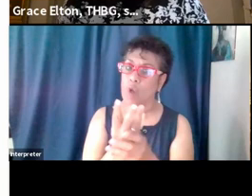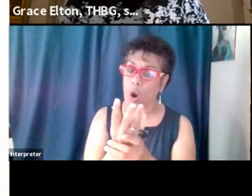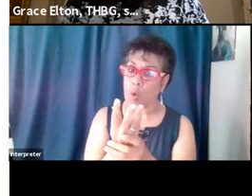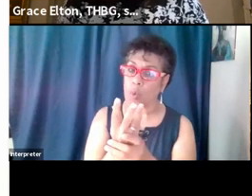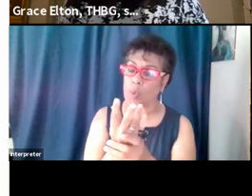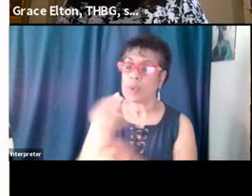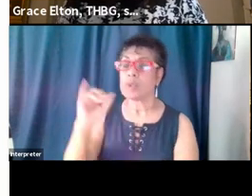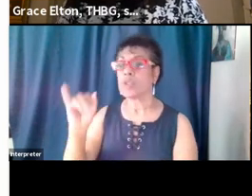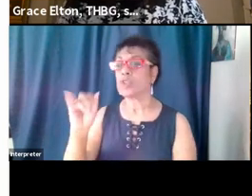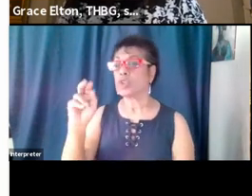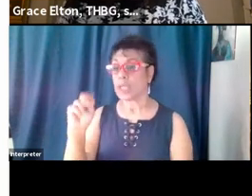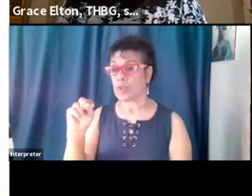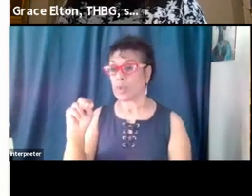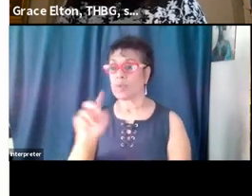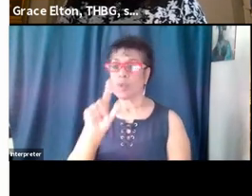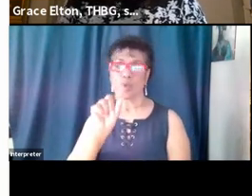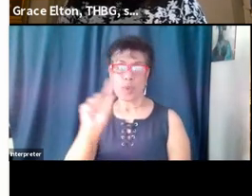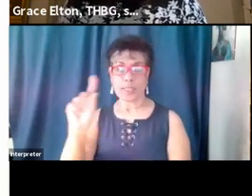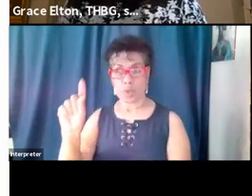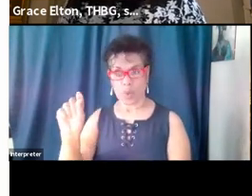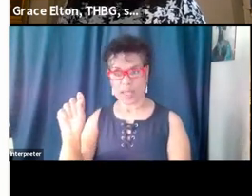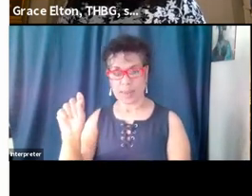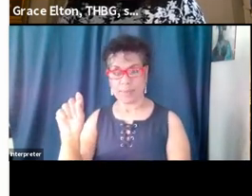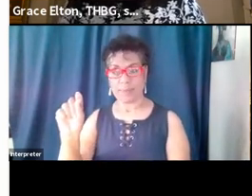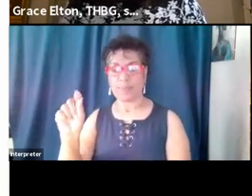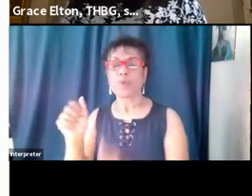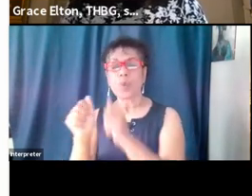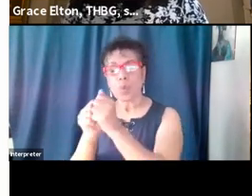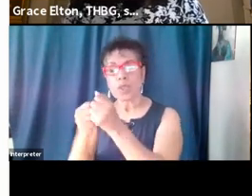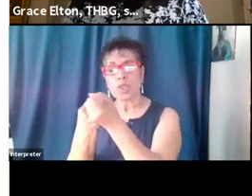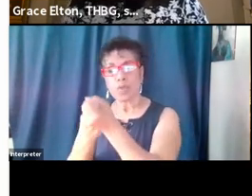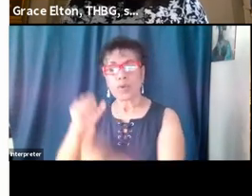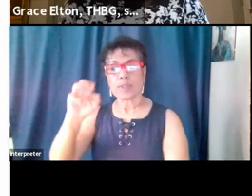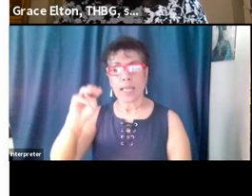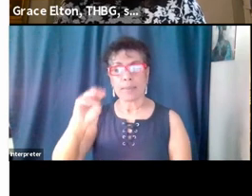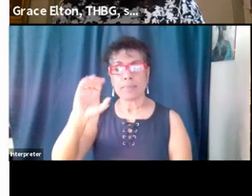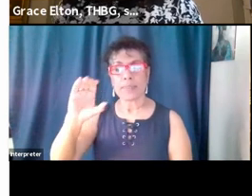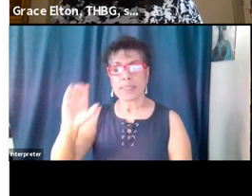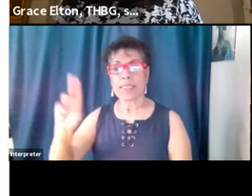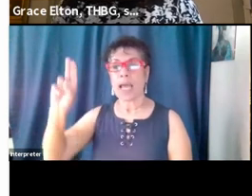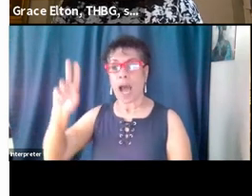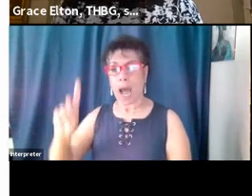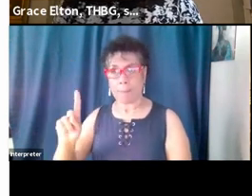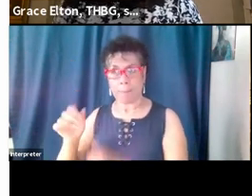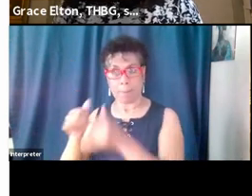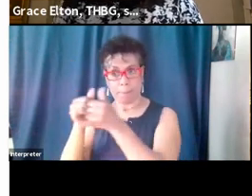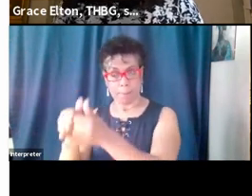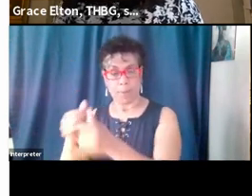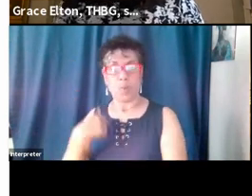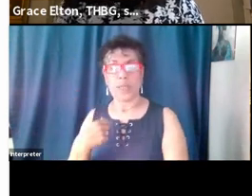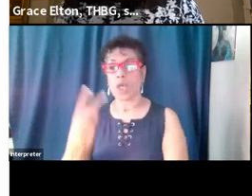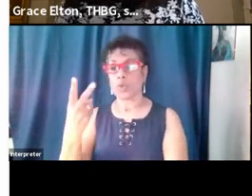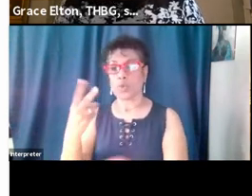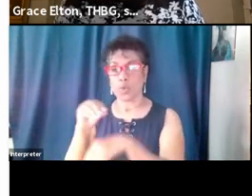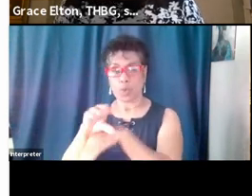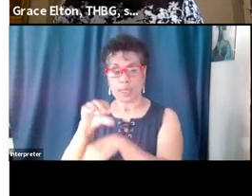In January with 2020, with the support of the MCC UP grant, we had also 2 consultants develop